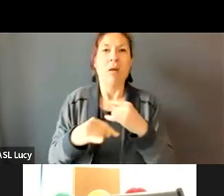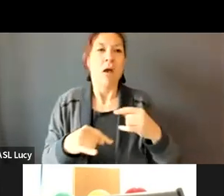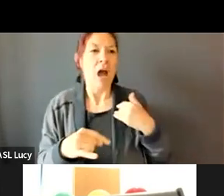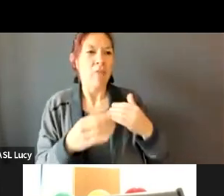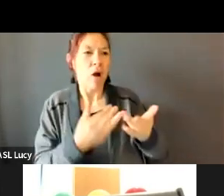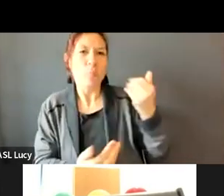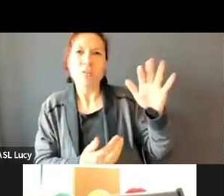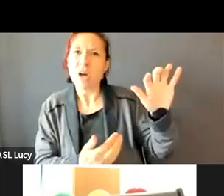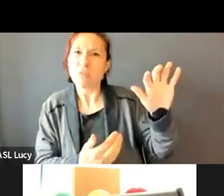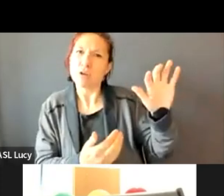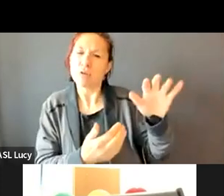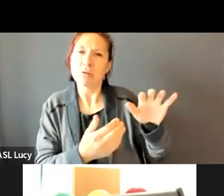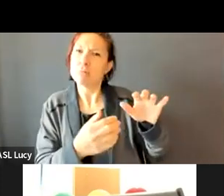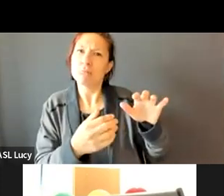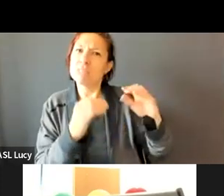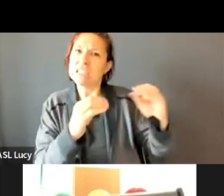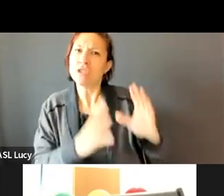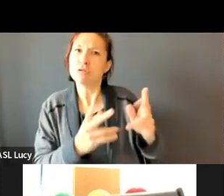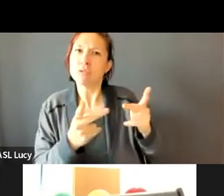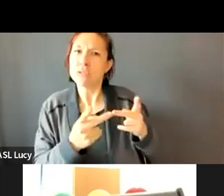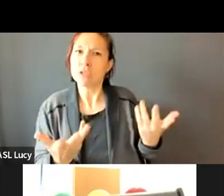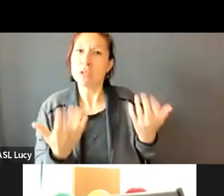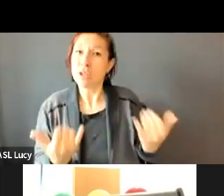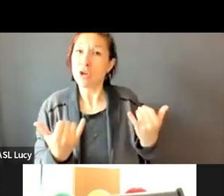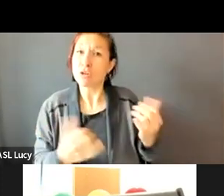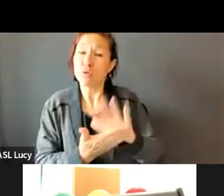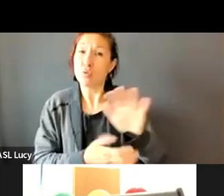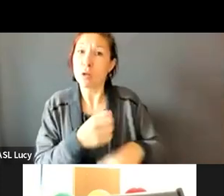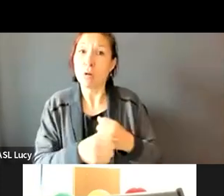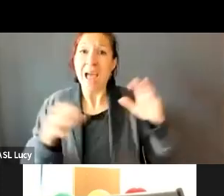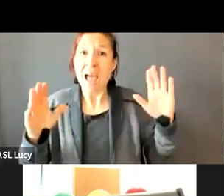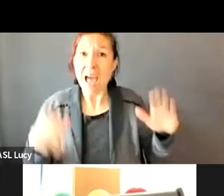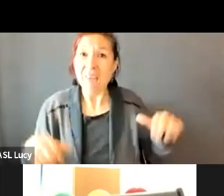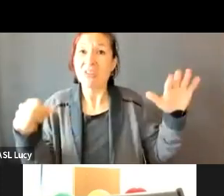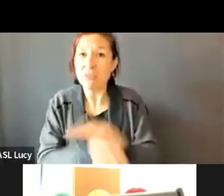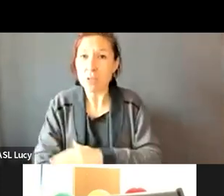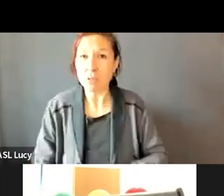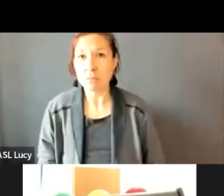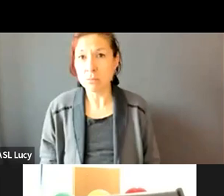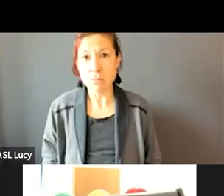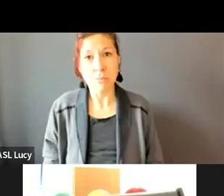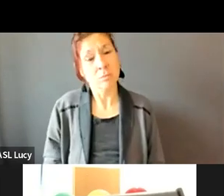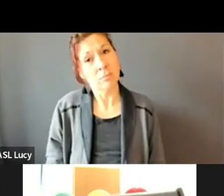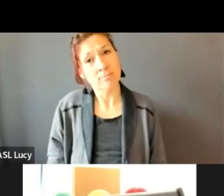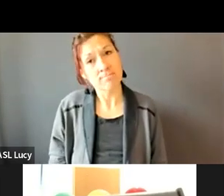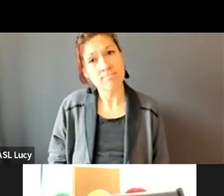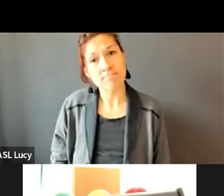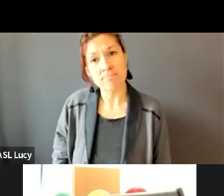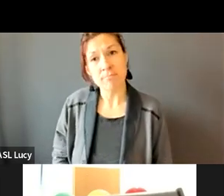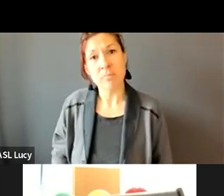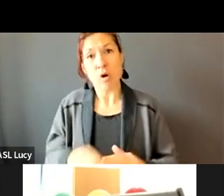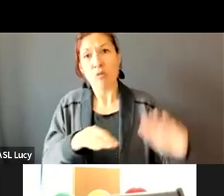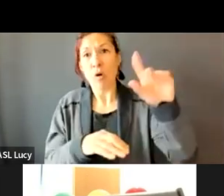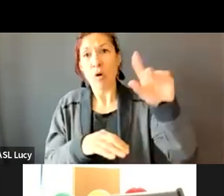500 teaching positions in the current school year that we can't staff there's over 100